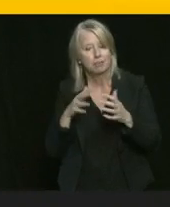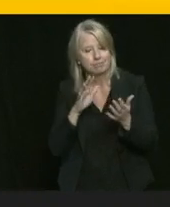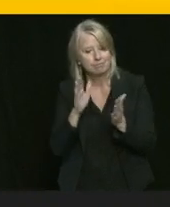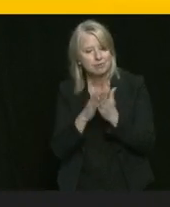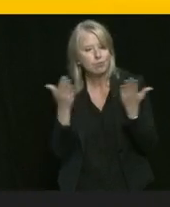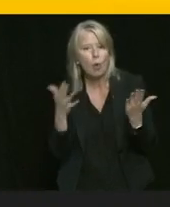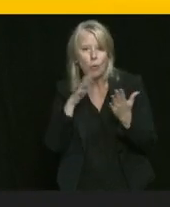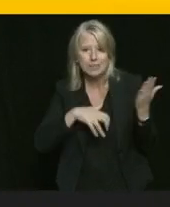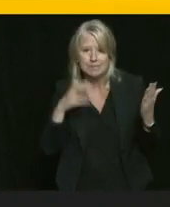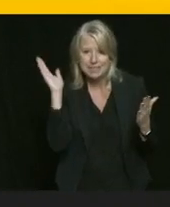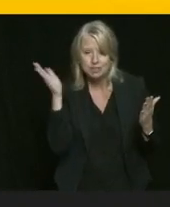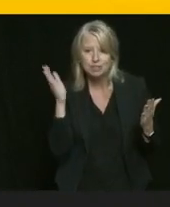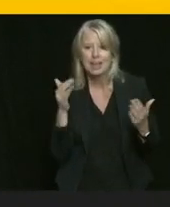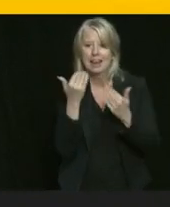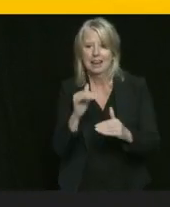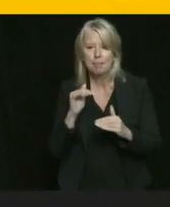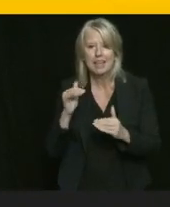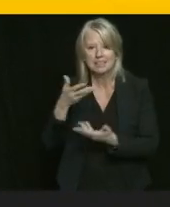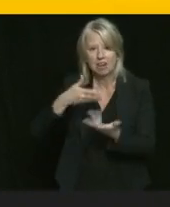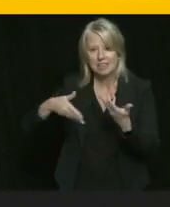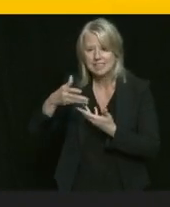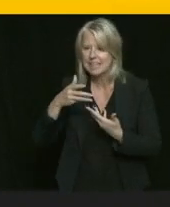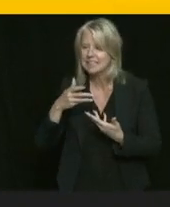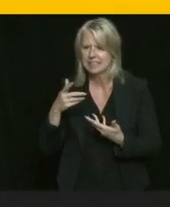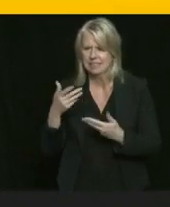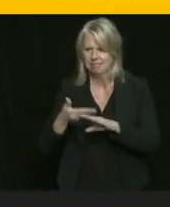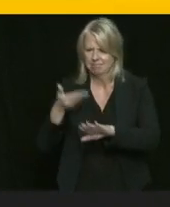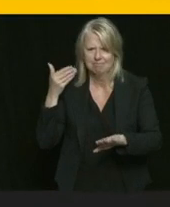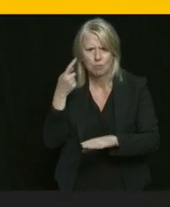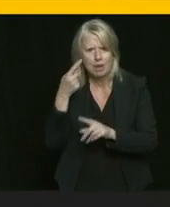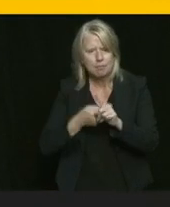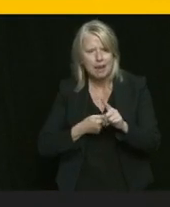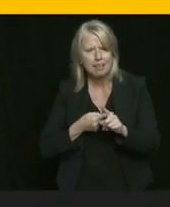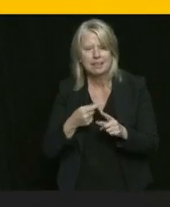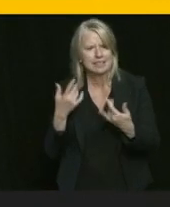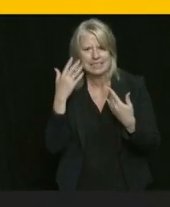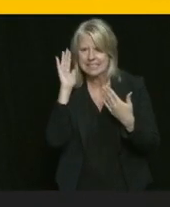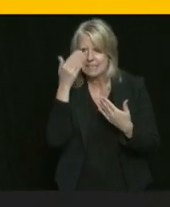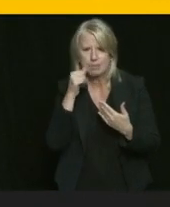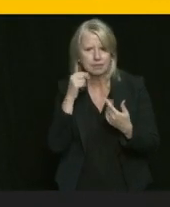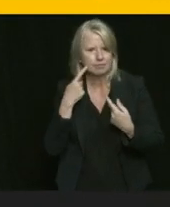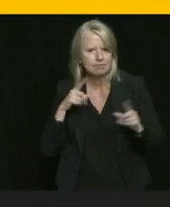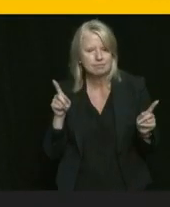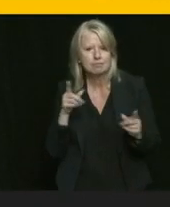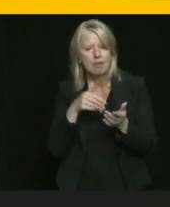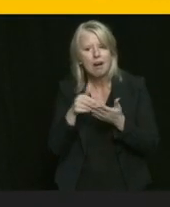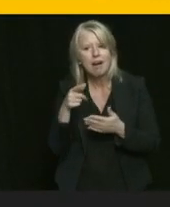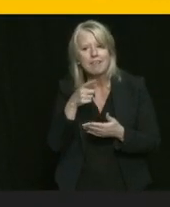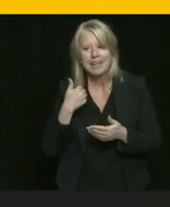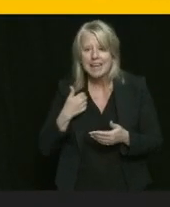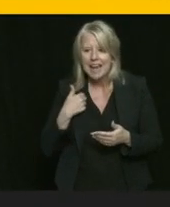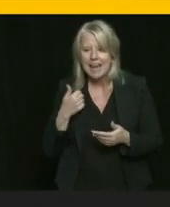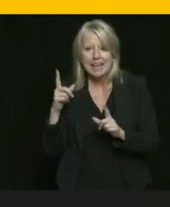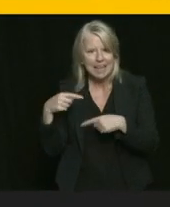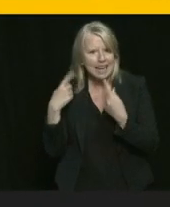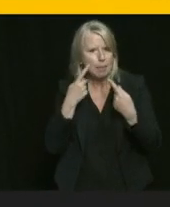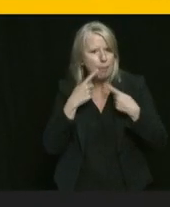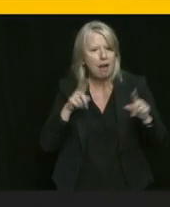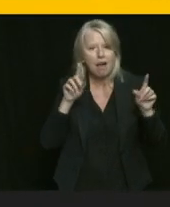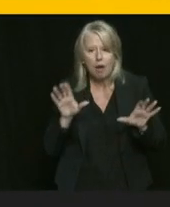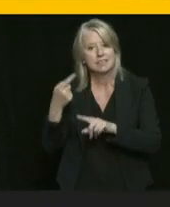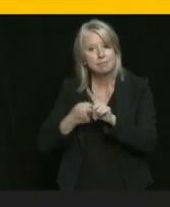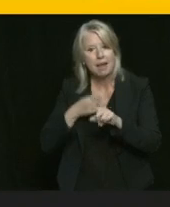contacts, and that was over a month ago, and it does not seem to have worked. You say often that Canadians' efforts worked last March, and that's how we were